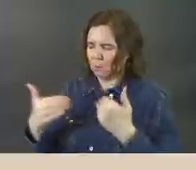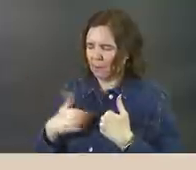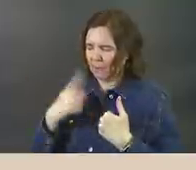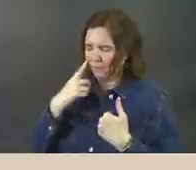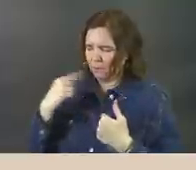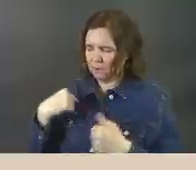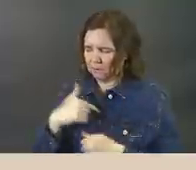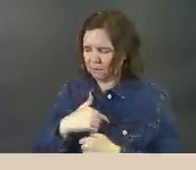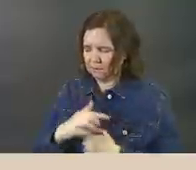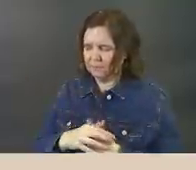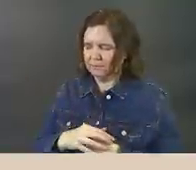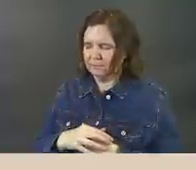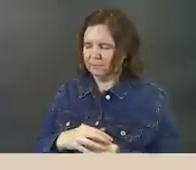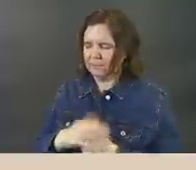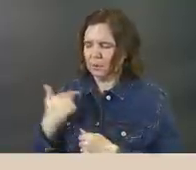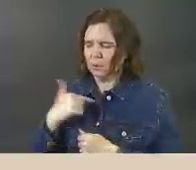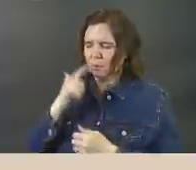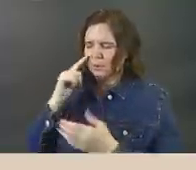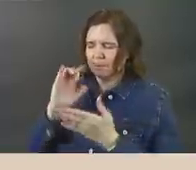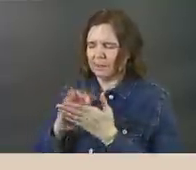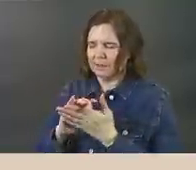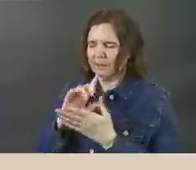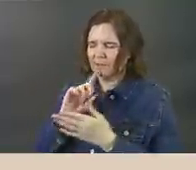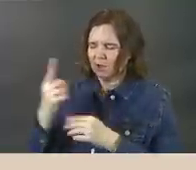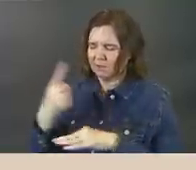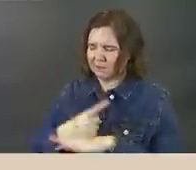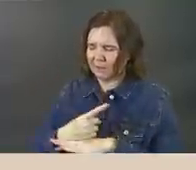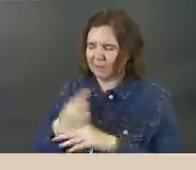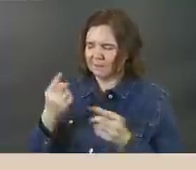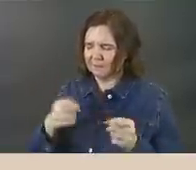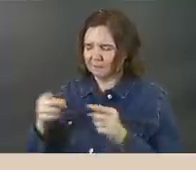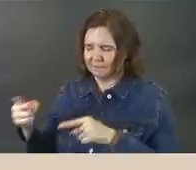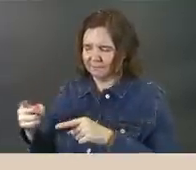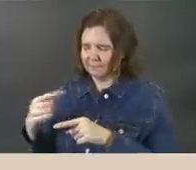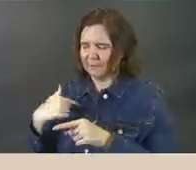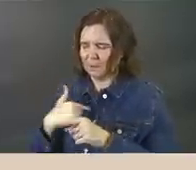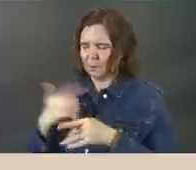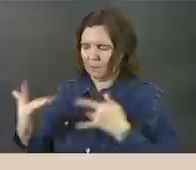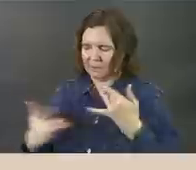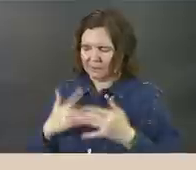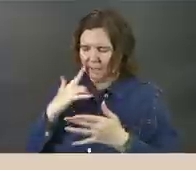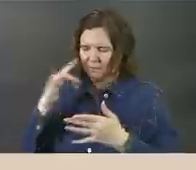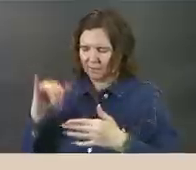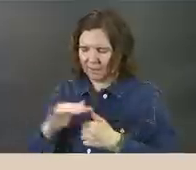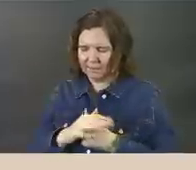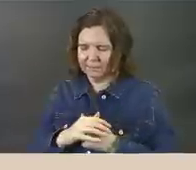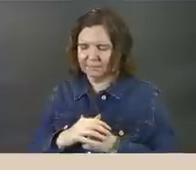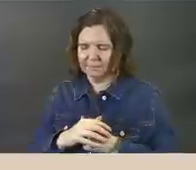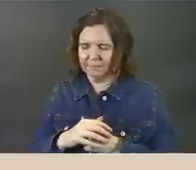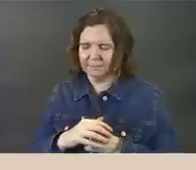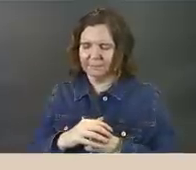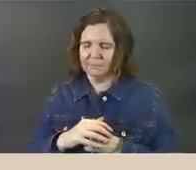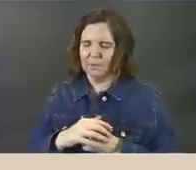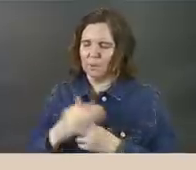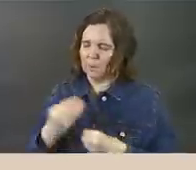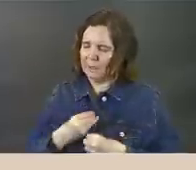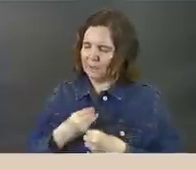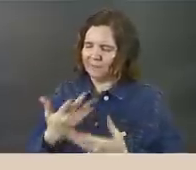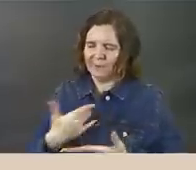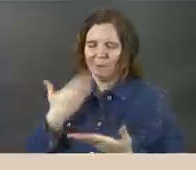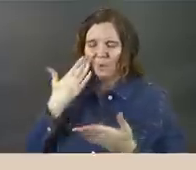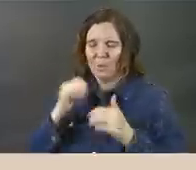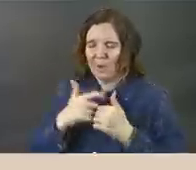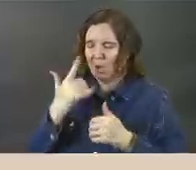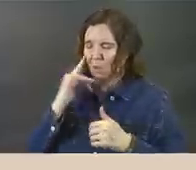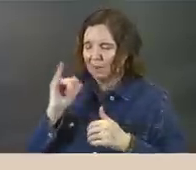have. God, we believe there is a day coming, and we're excited for it. God, we confess right now, we don't know